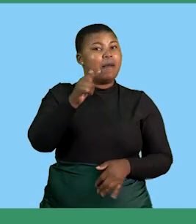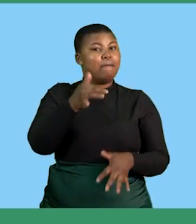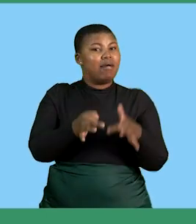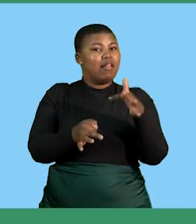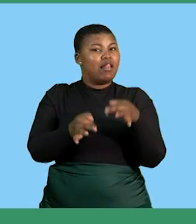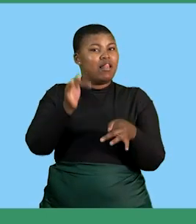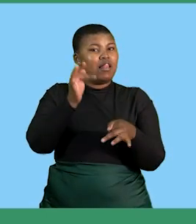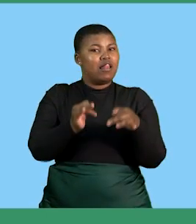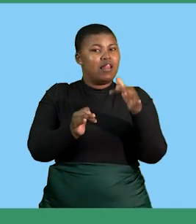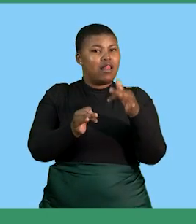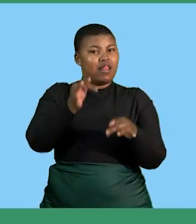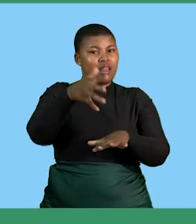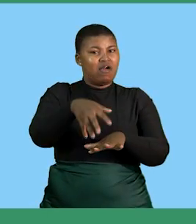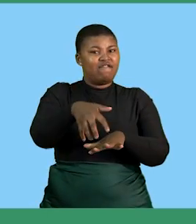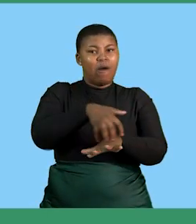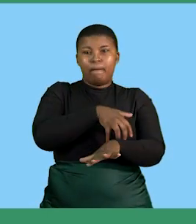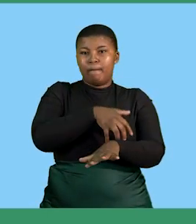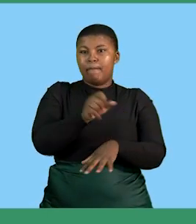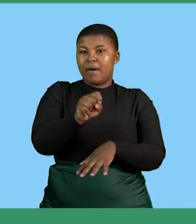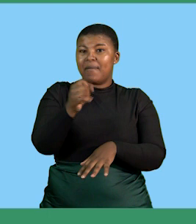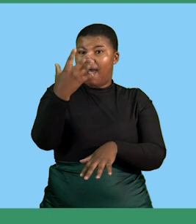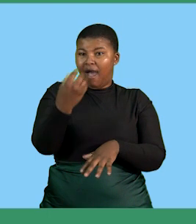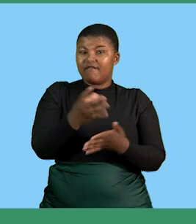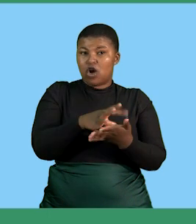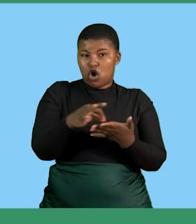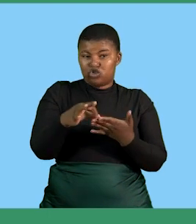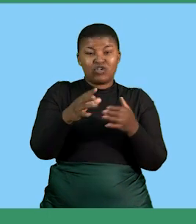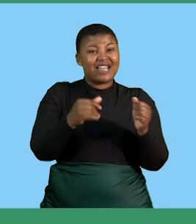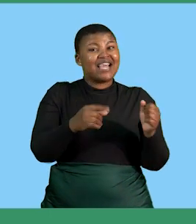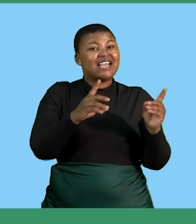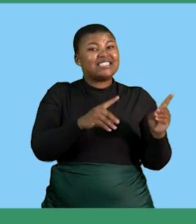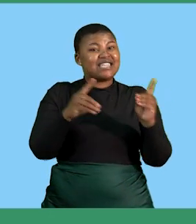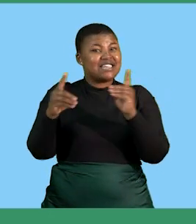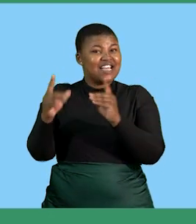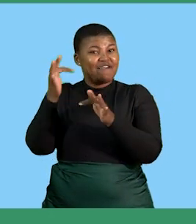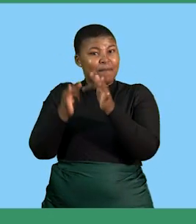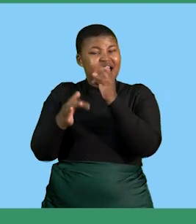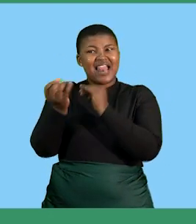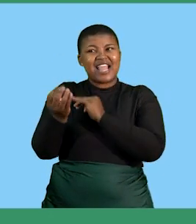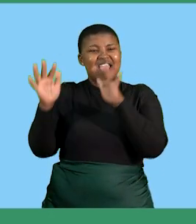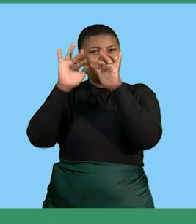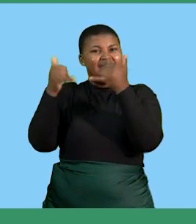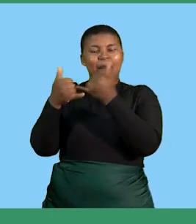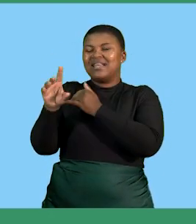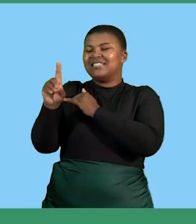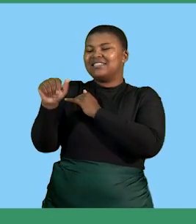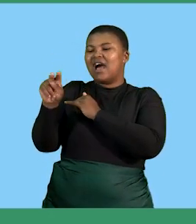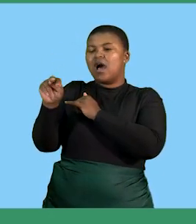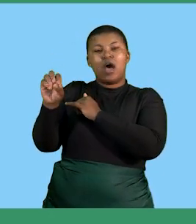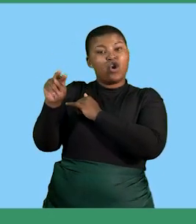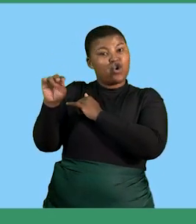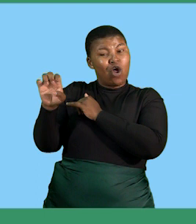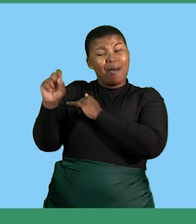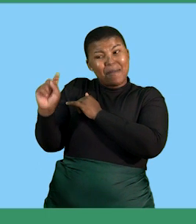a permanent contract to deliver milk to Danone used in production.